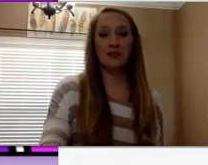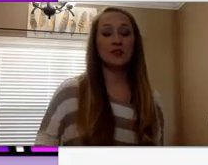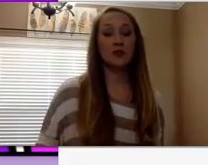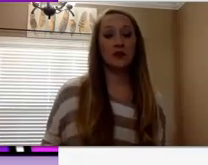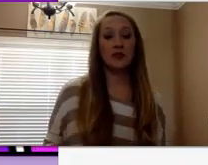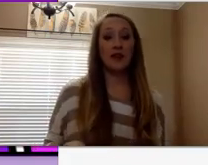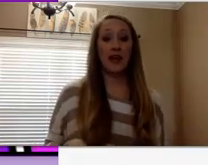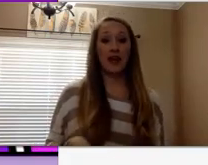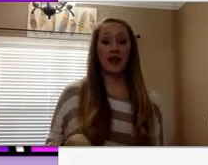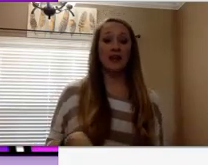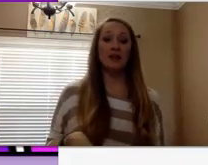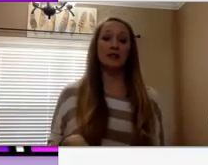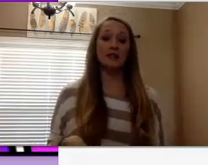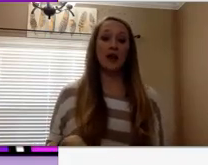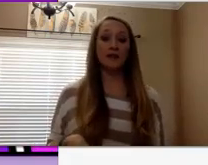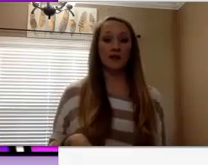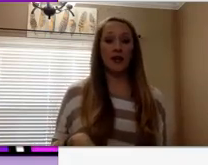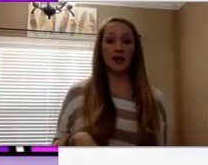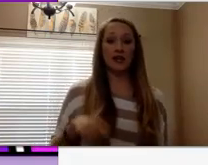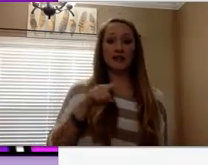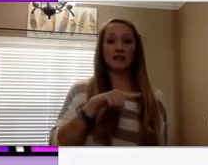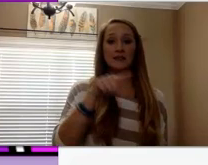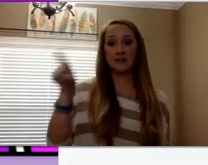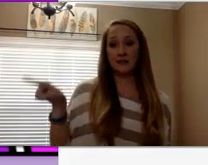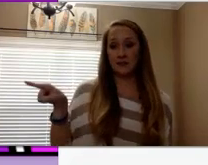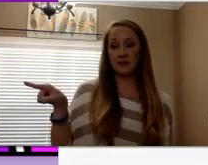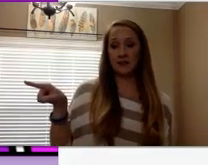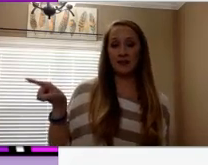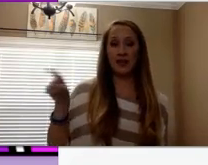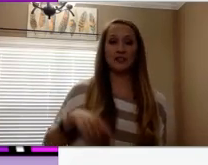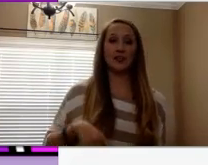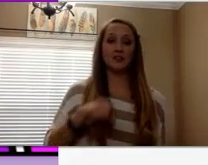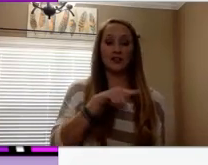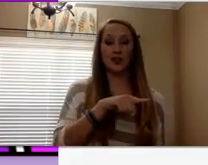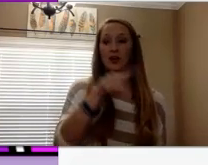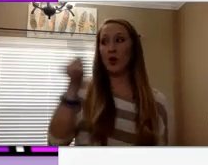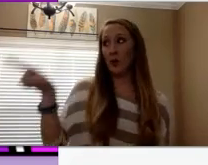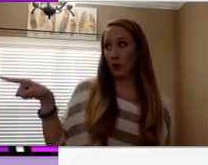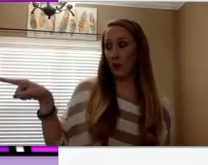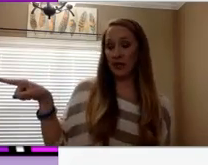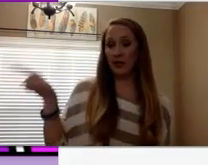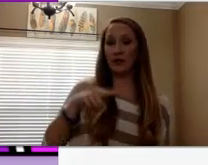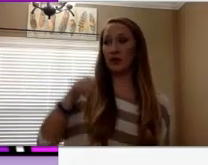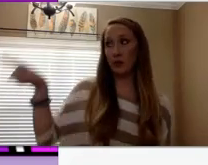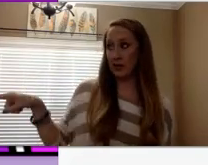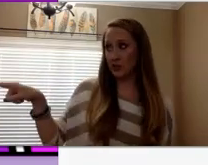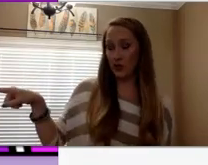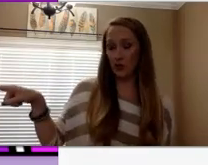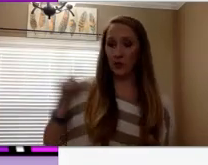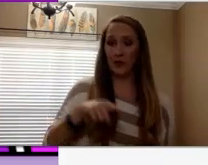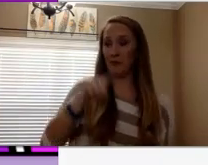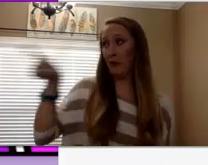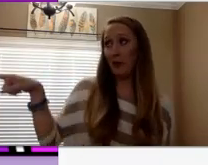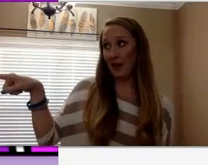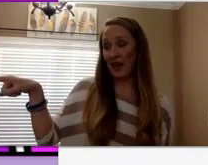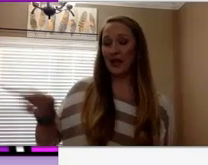Okay, this is the word they. The sign for they is, so you're just going to point like you're pointing to a